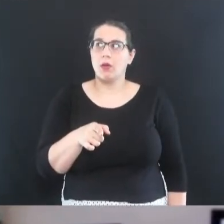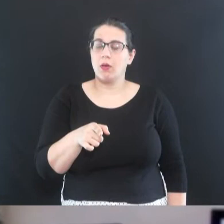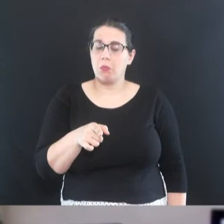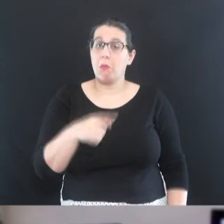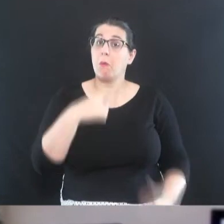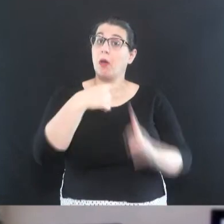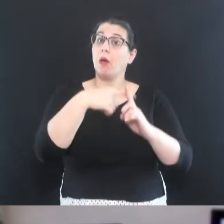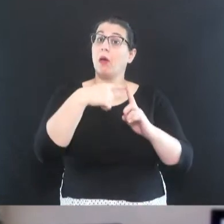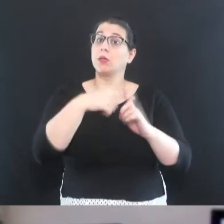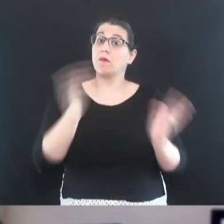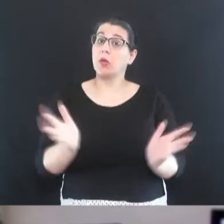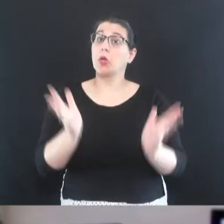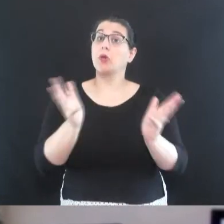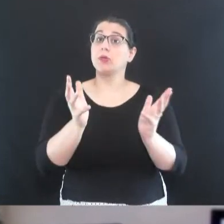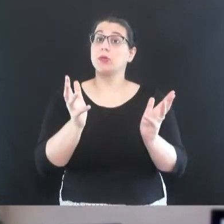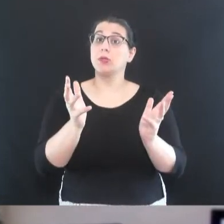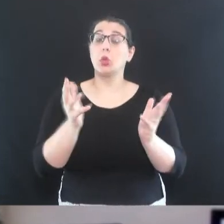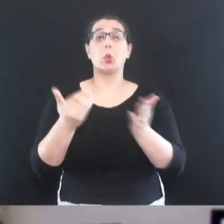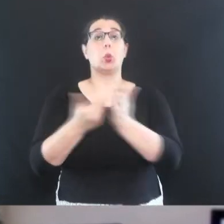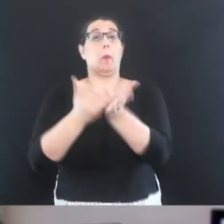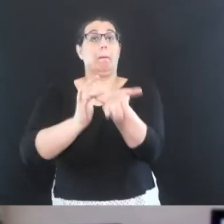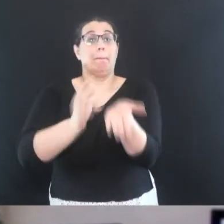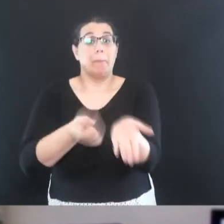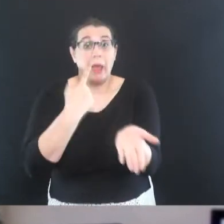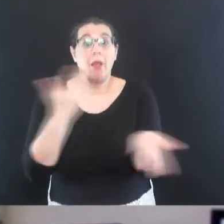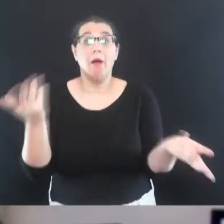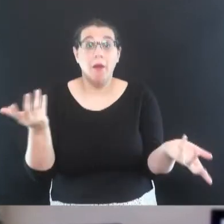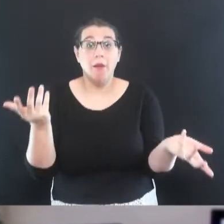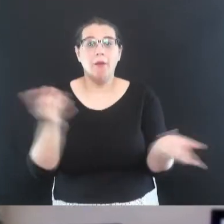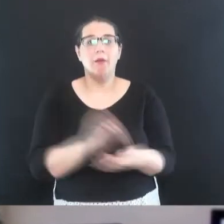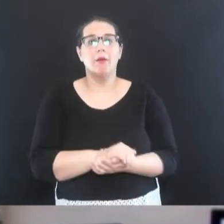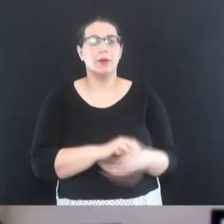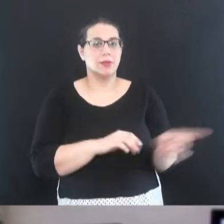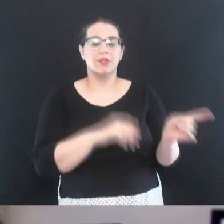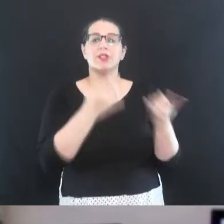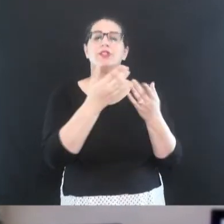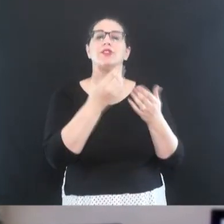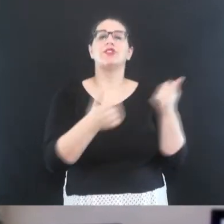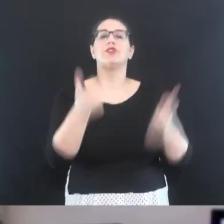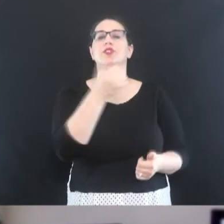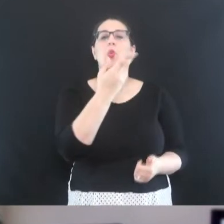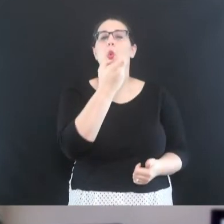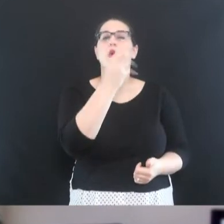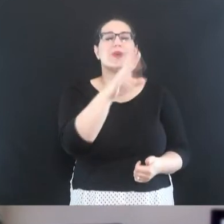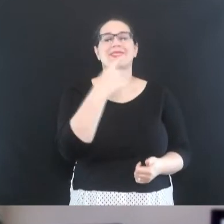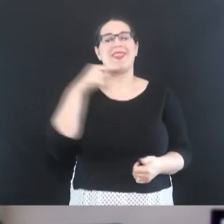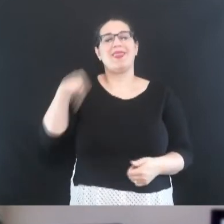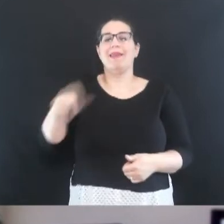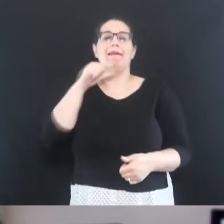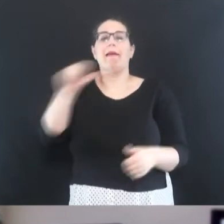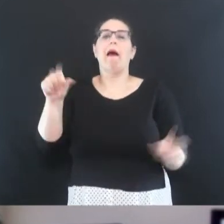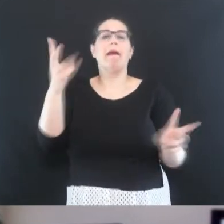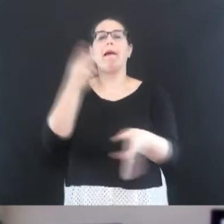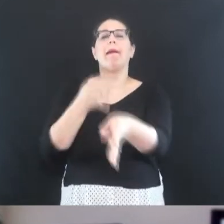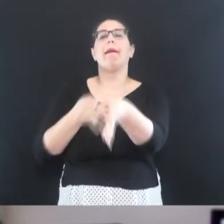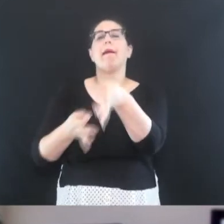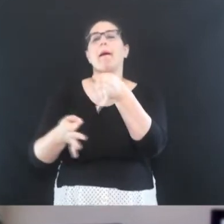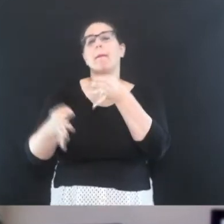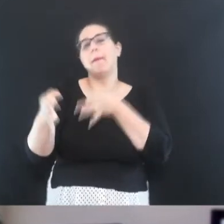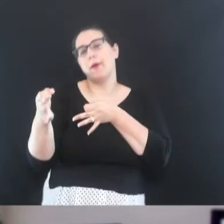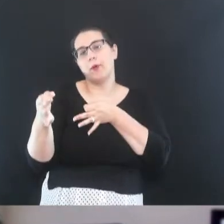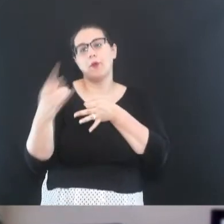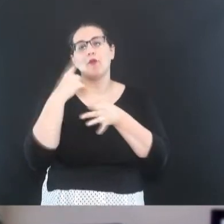encouraging that we would have another pill. I think Jim Hoyer said it though well. This is not a substitute, nor should it be seen for